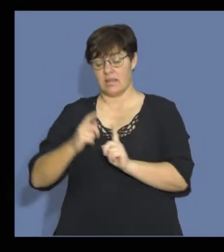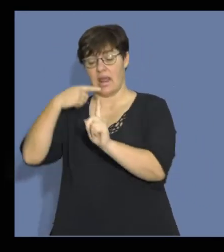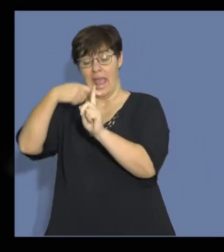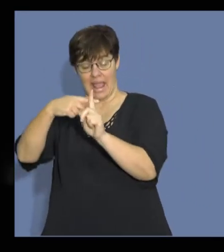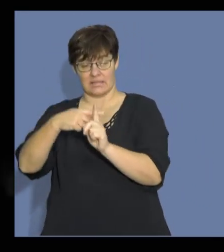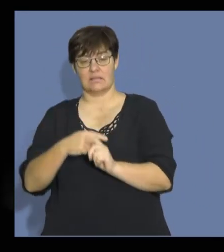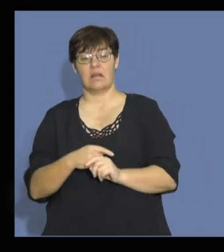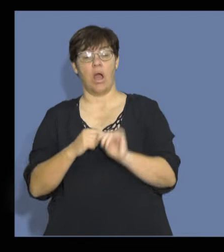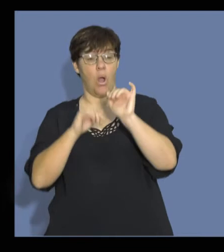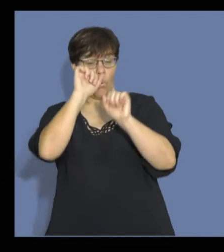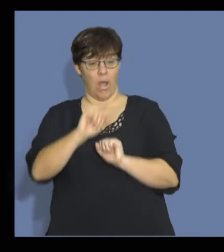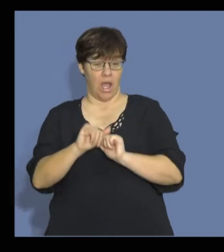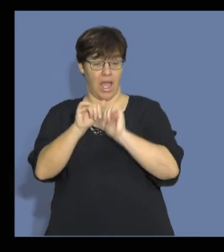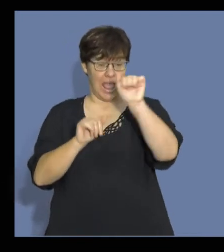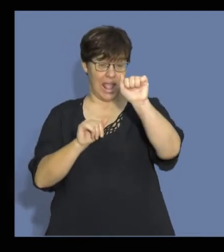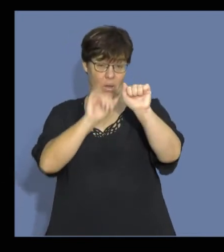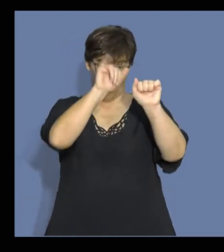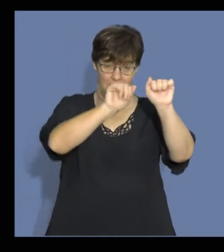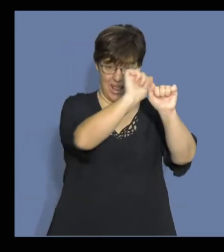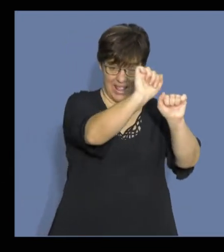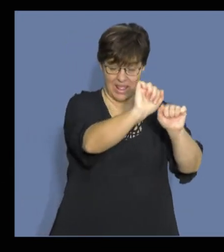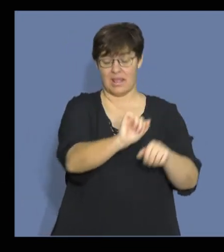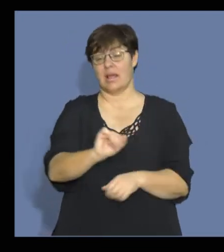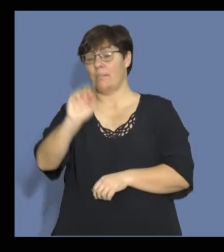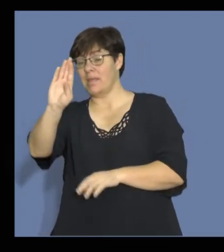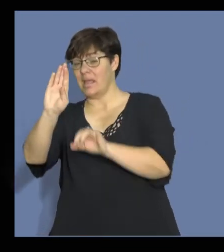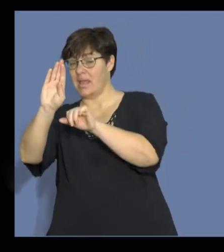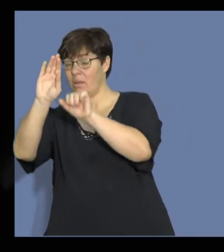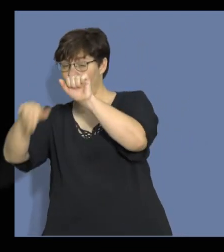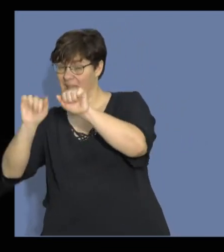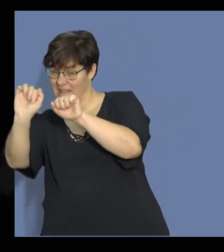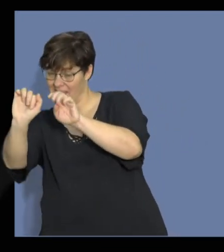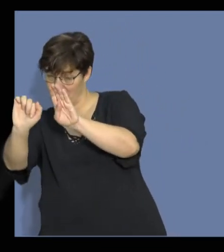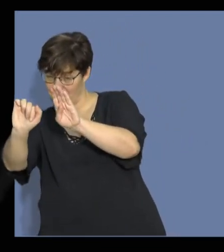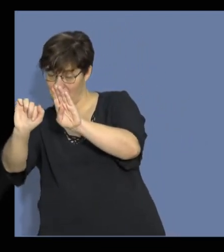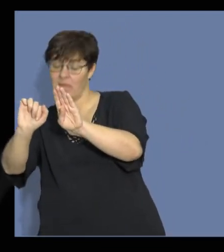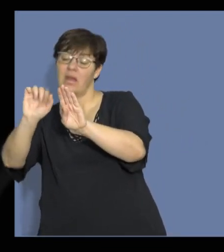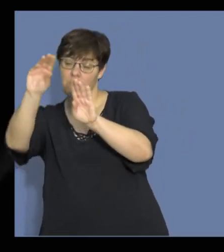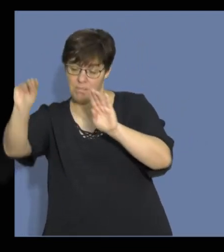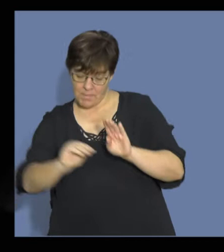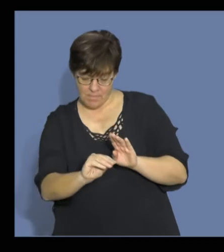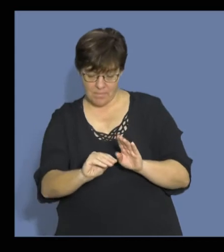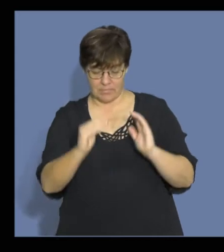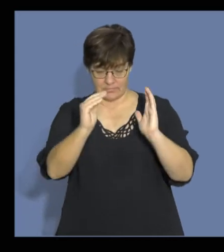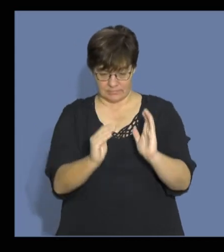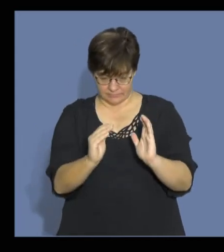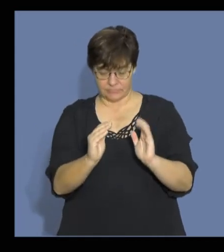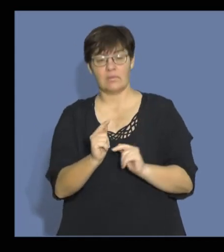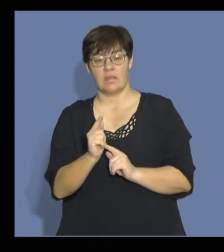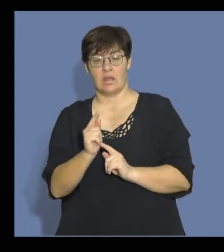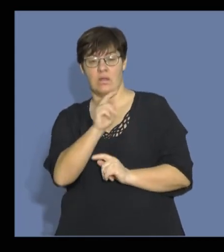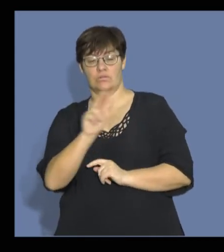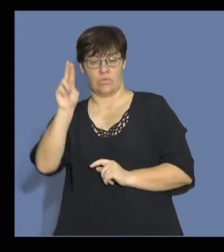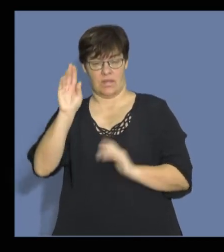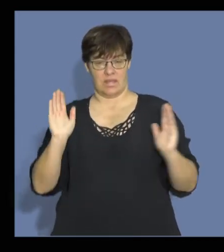the first y value minus the second y value, we squared that, and then we square rooted that,